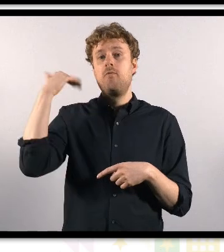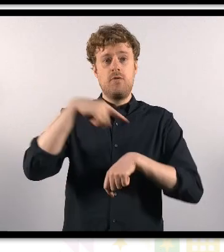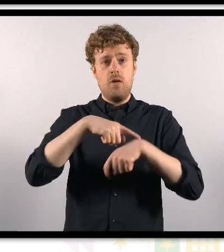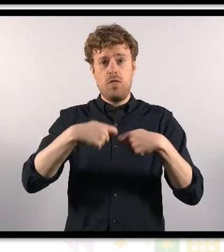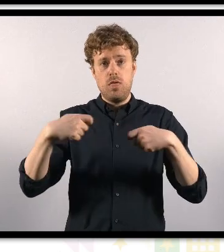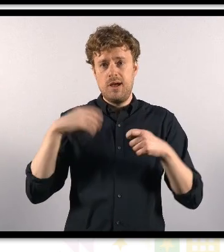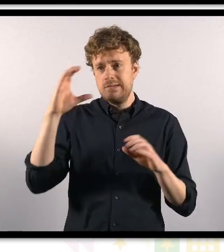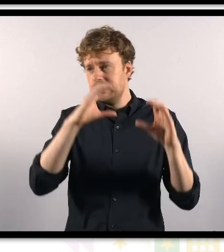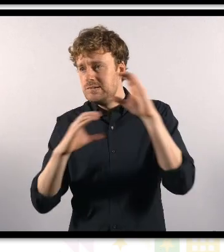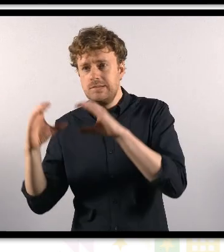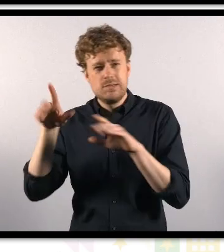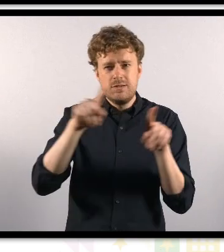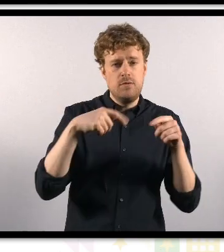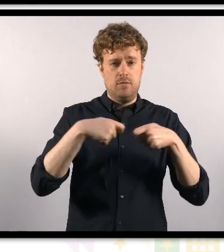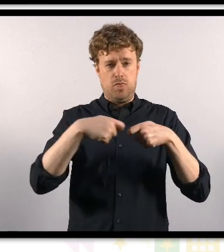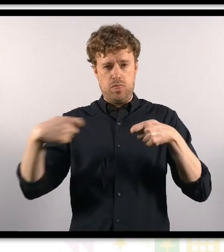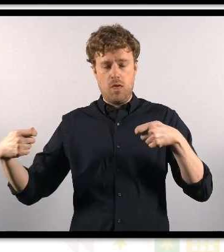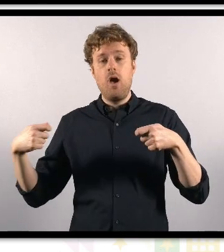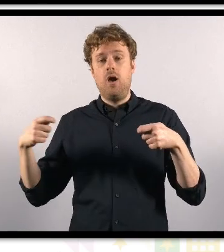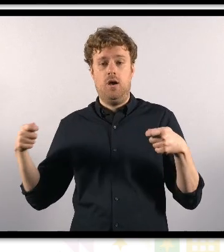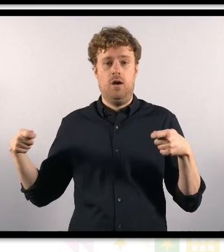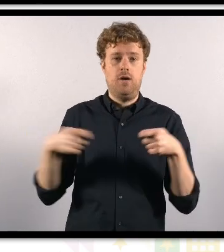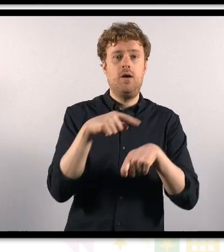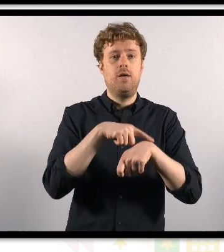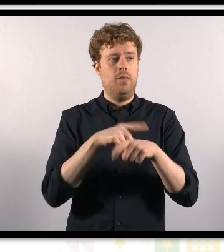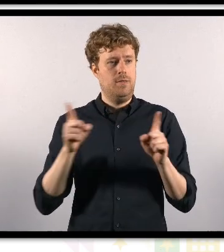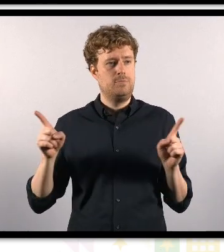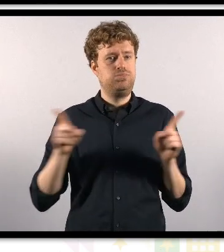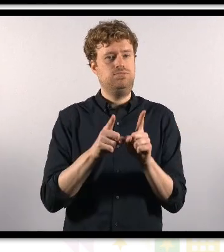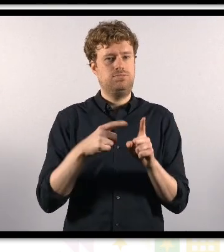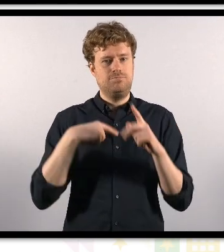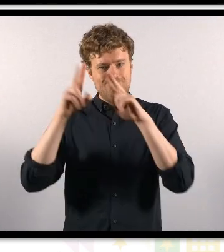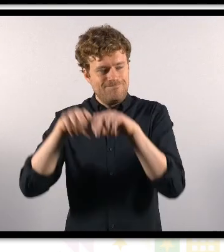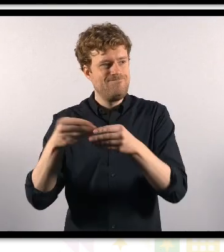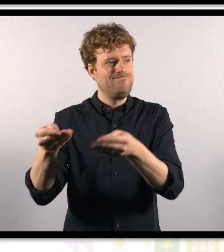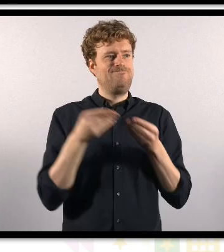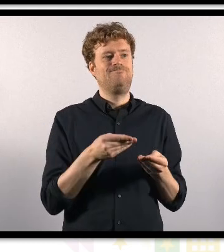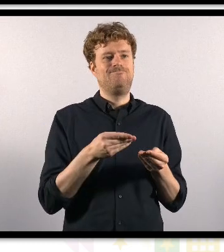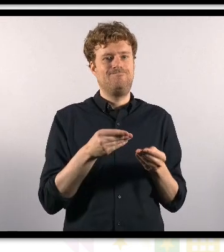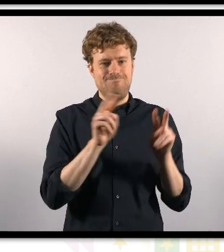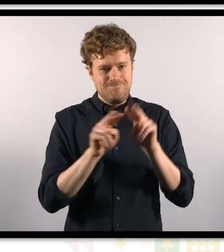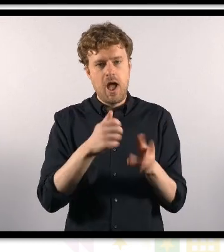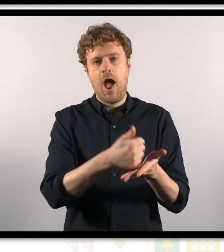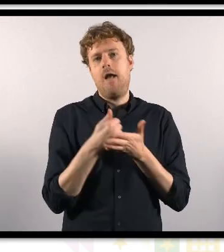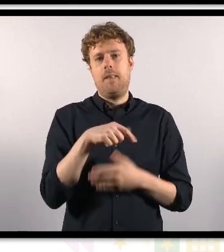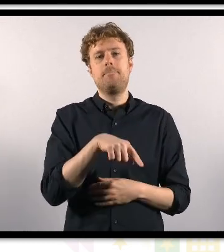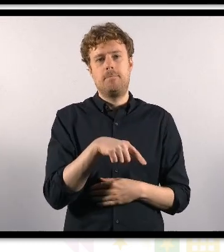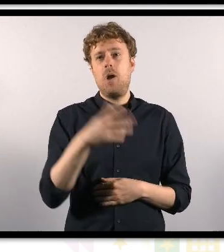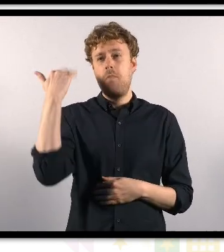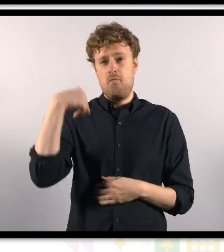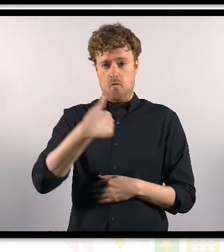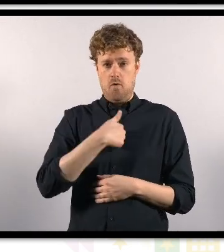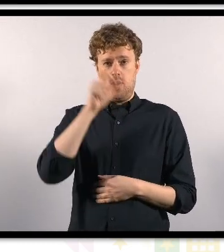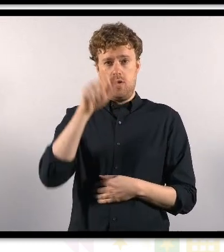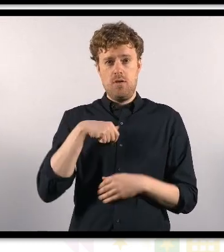that you could do. For one, if we had all the metric metadata available on a vector database, you could